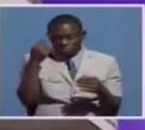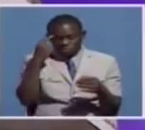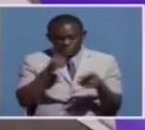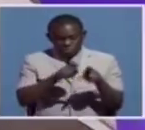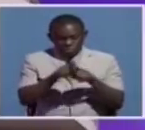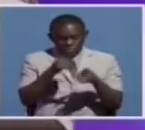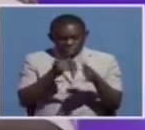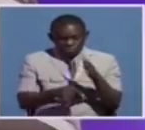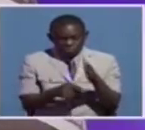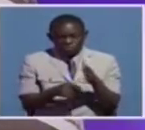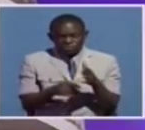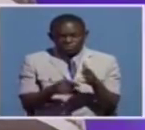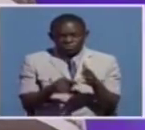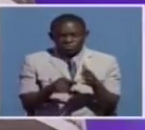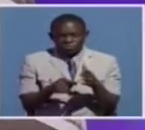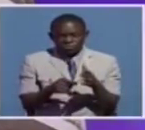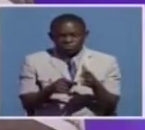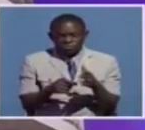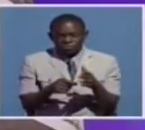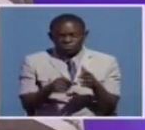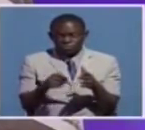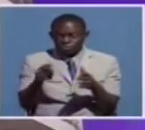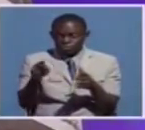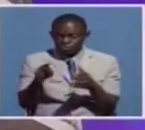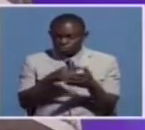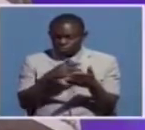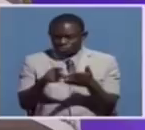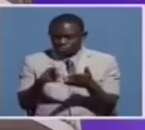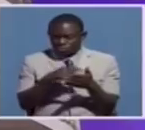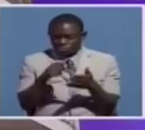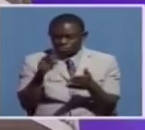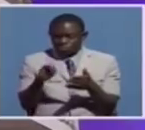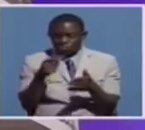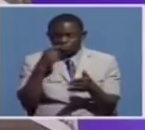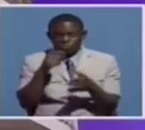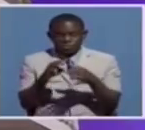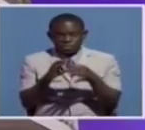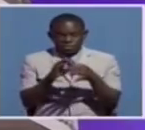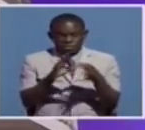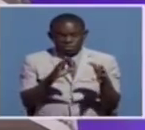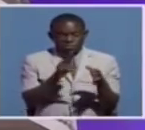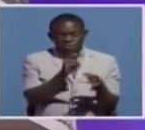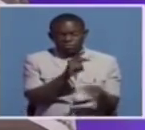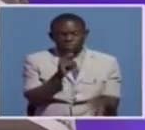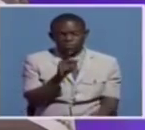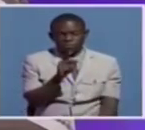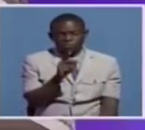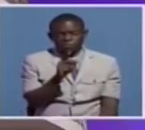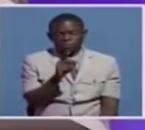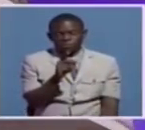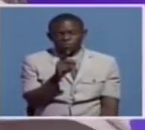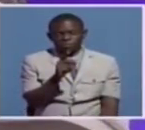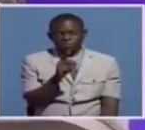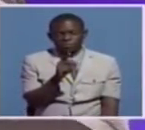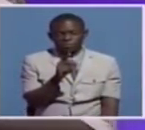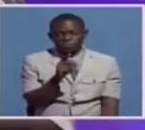government. And I'm amazed at how he really actually was serious about disengaging the party from government. He actually